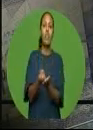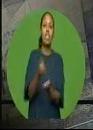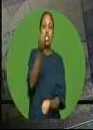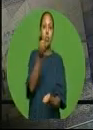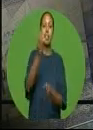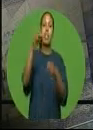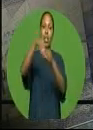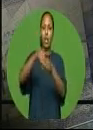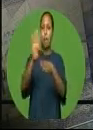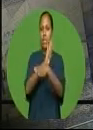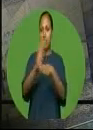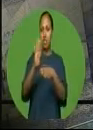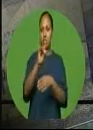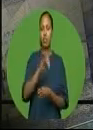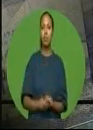investments in business.